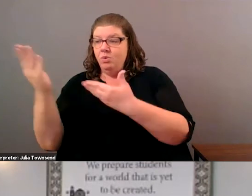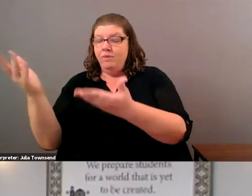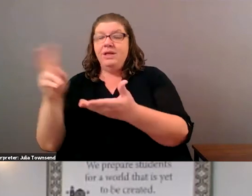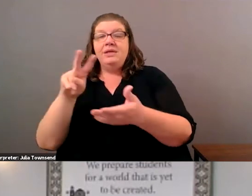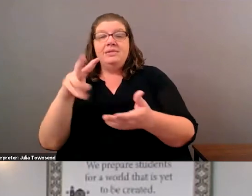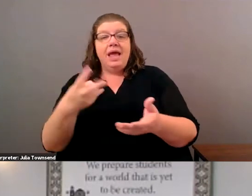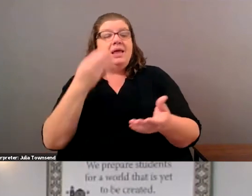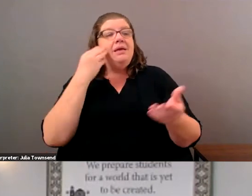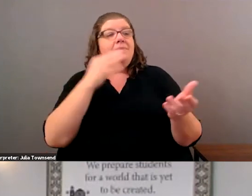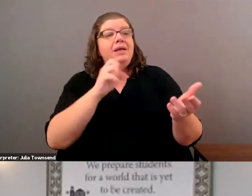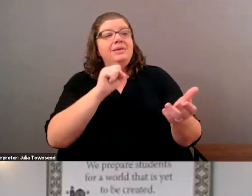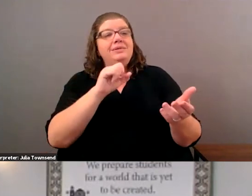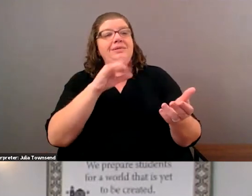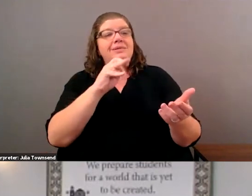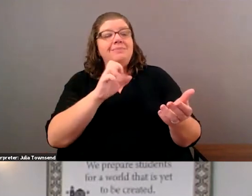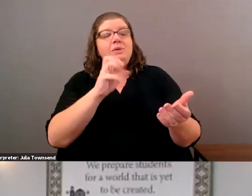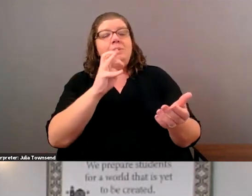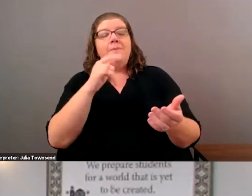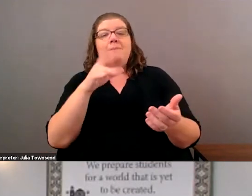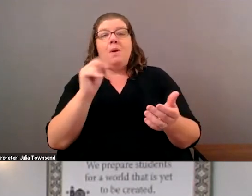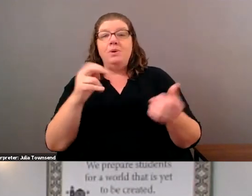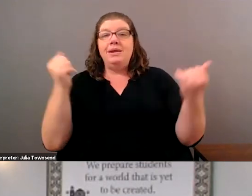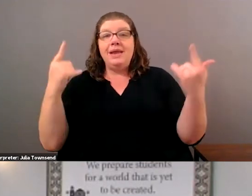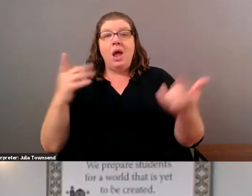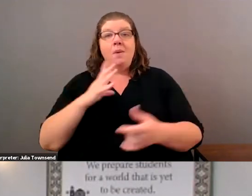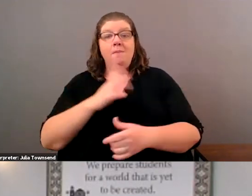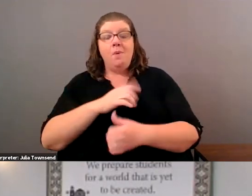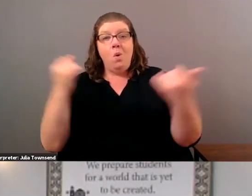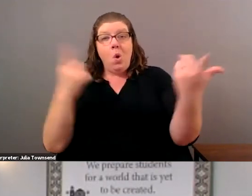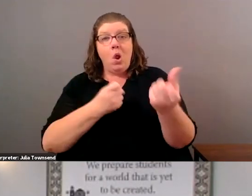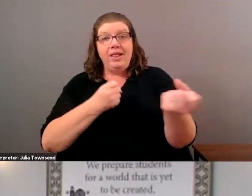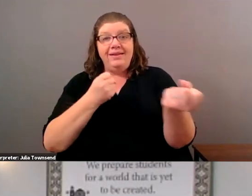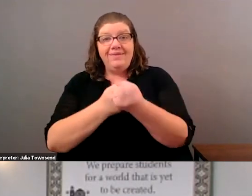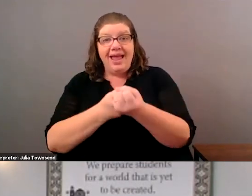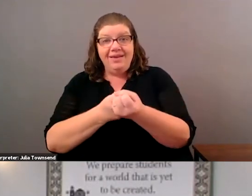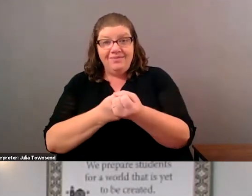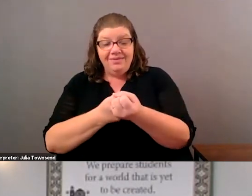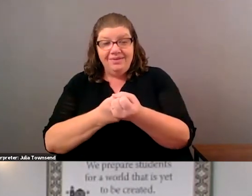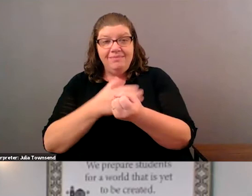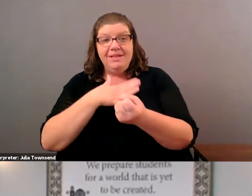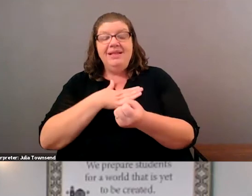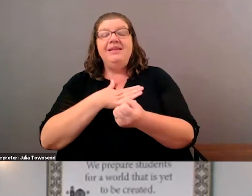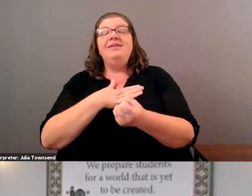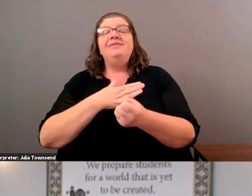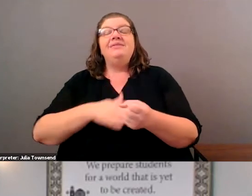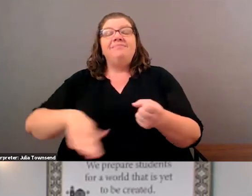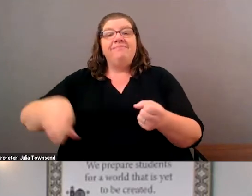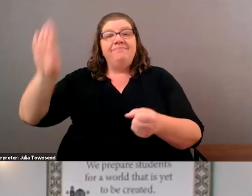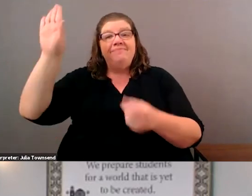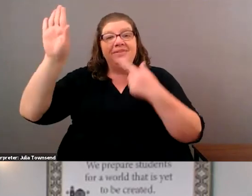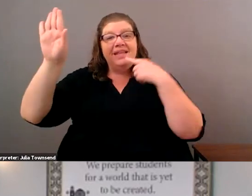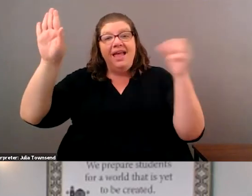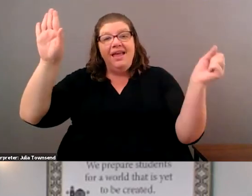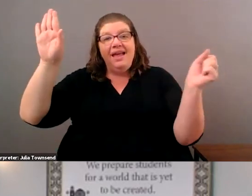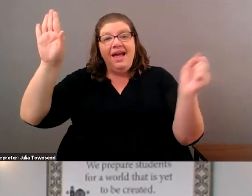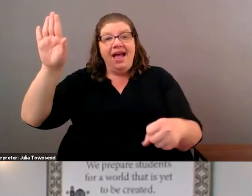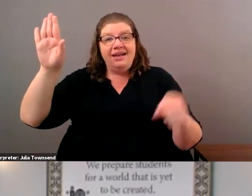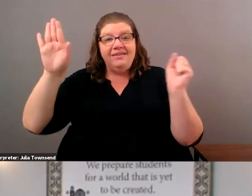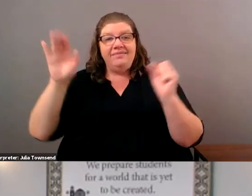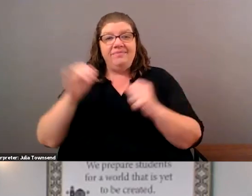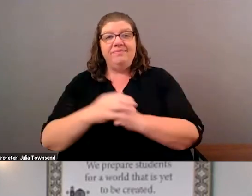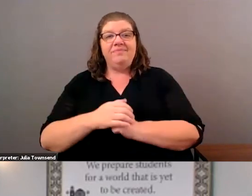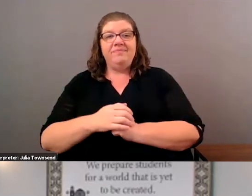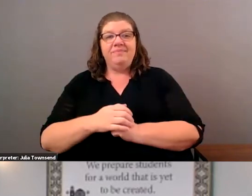Ms. Sims-Moten. So now, board members, all in favor, please signify by raising your hand and saying aye.